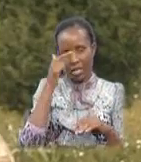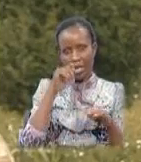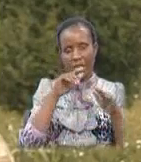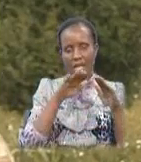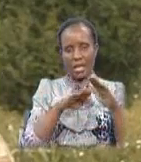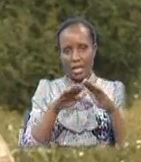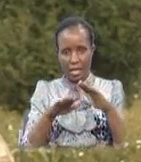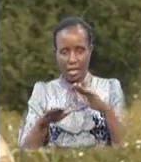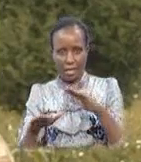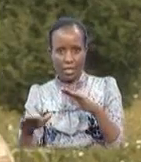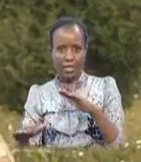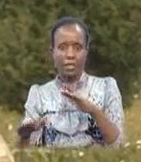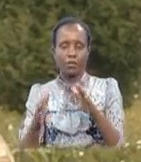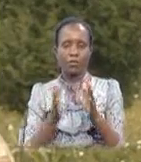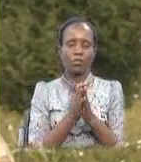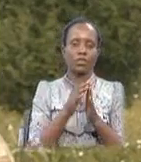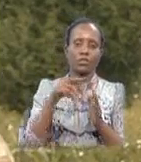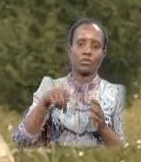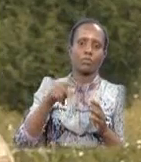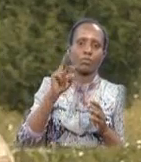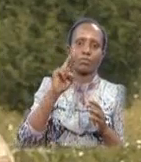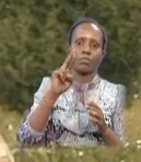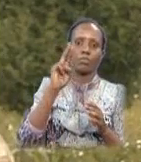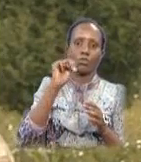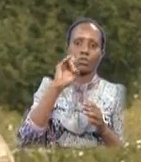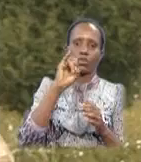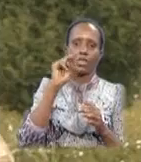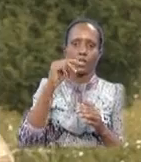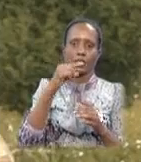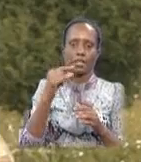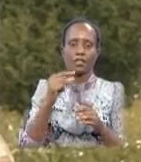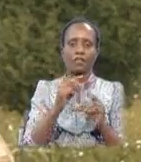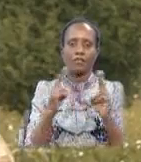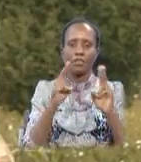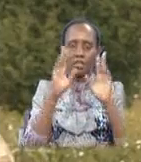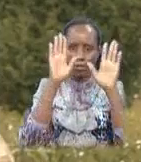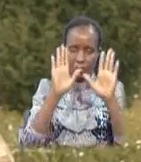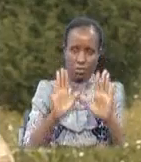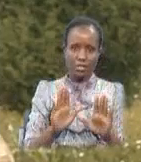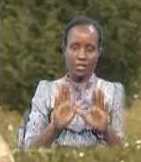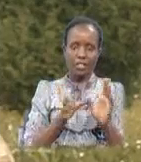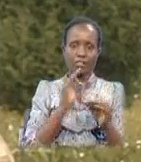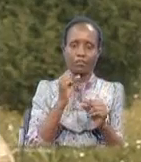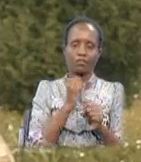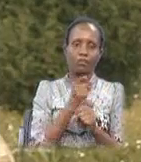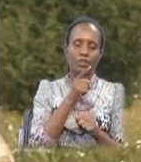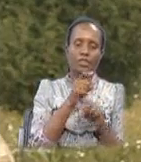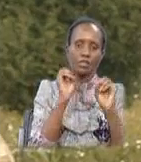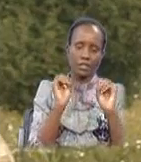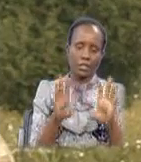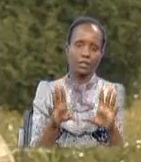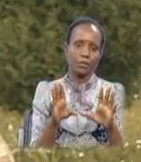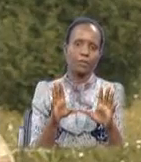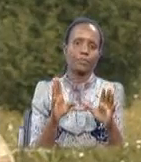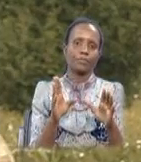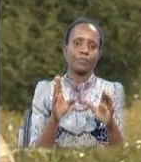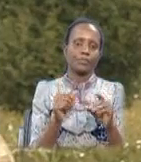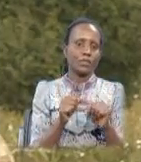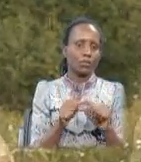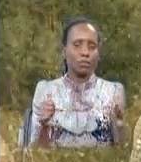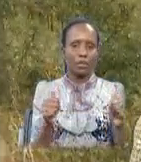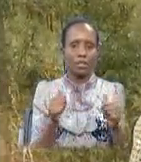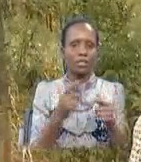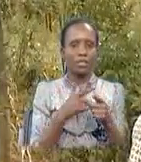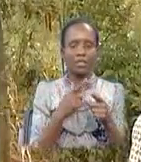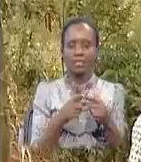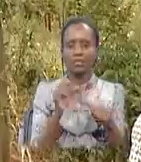and pruning are key essentials. If they don't do that, and watering regime, if they don't do that properly,